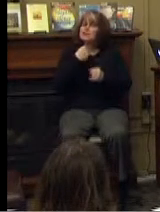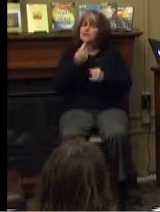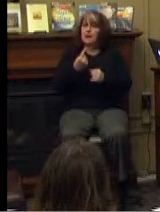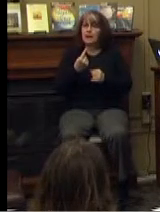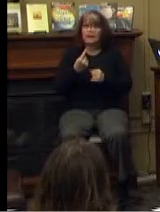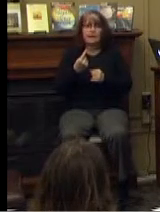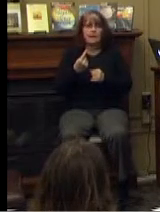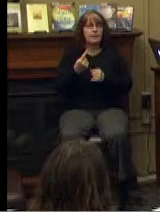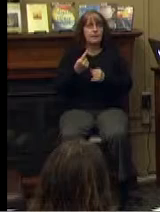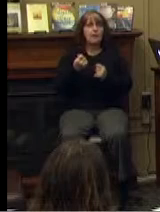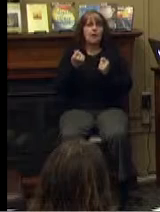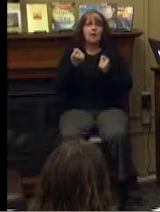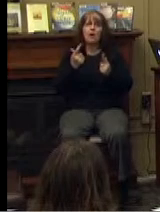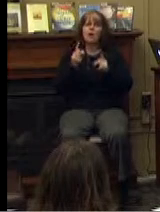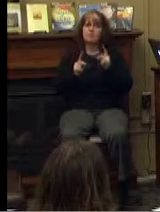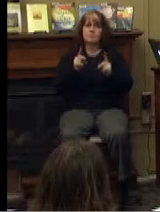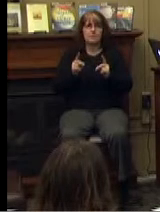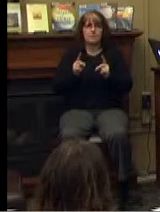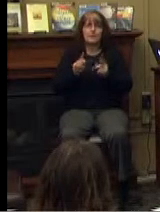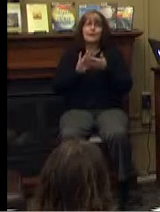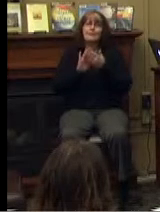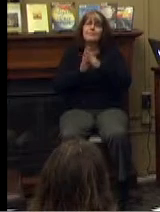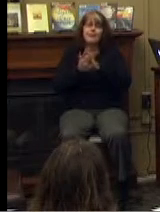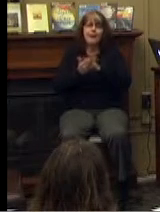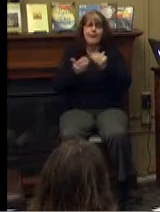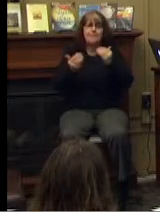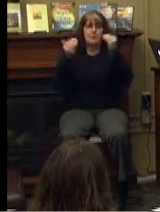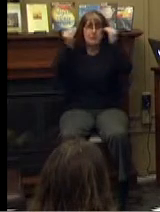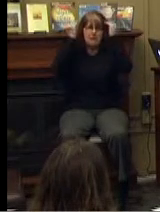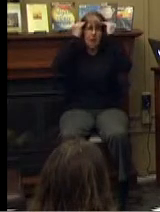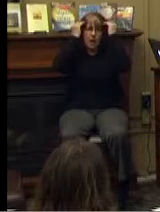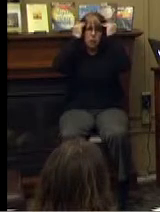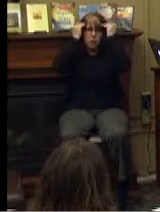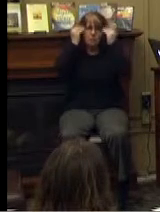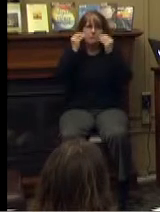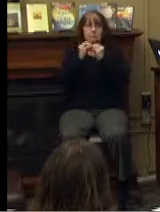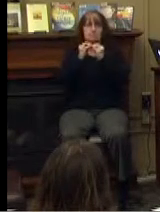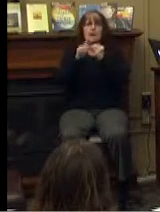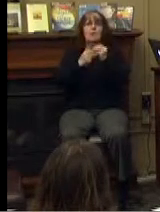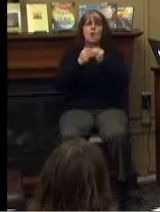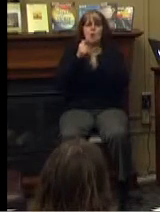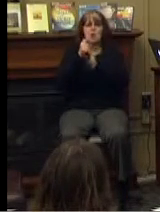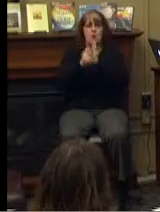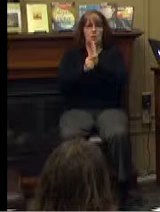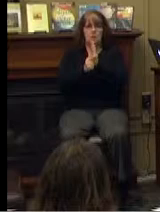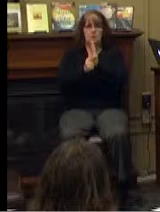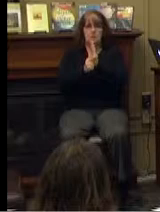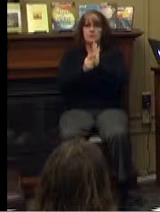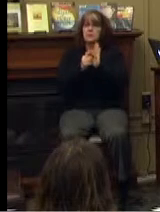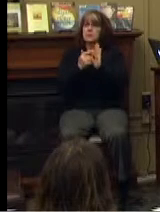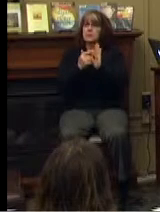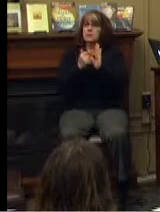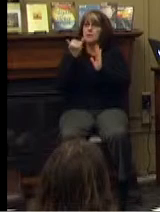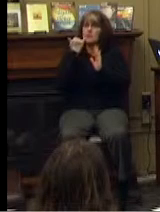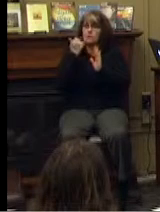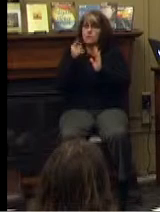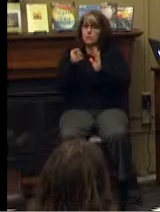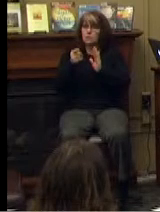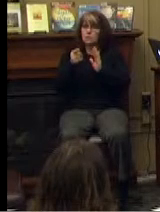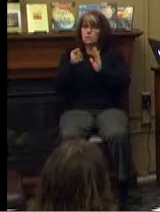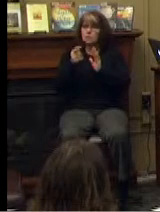with or employees that I work with, become knowledgeable of the laws. Know, particularly when you're experiencing these challenges